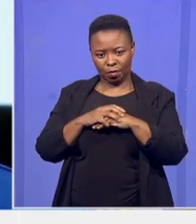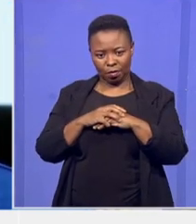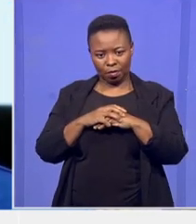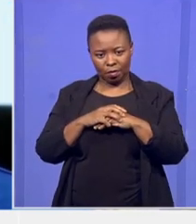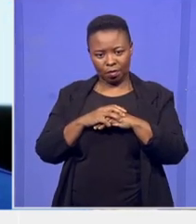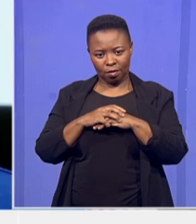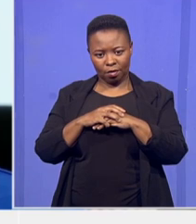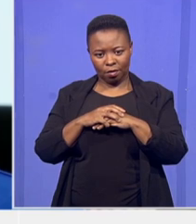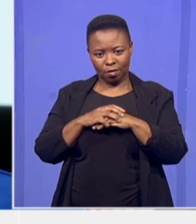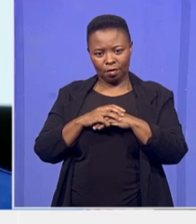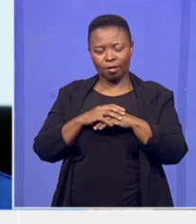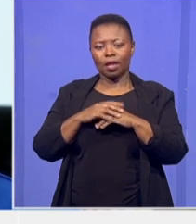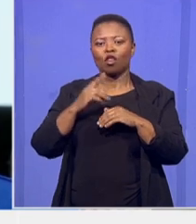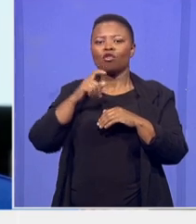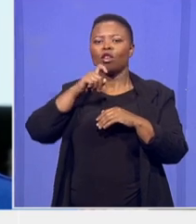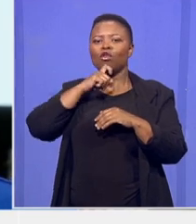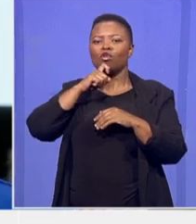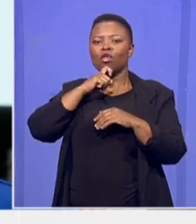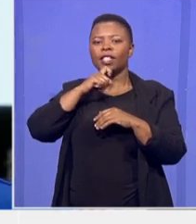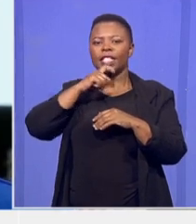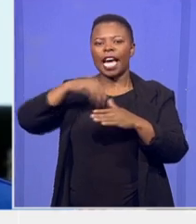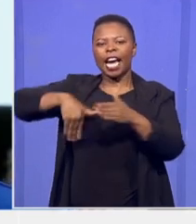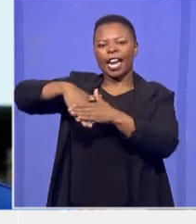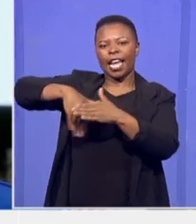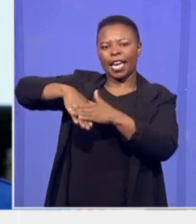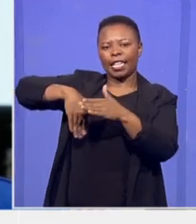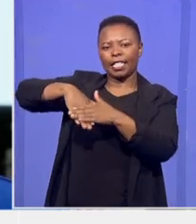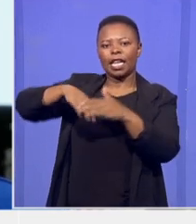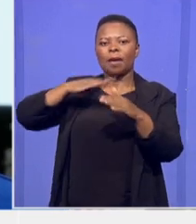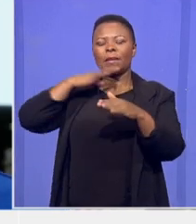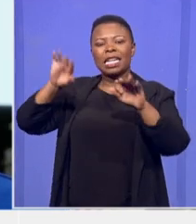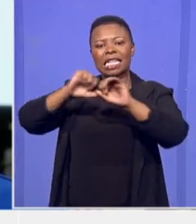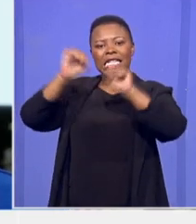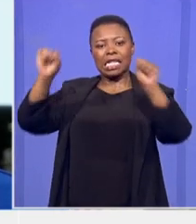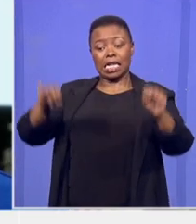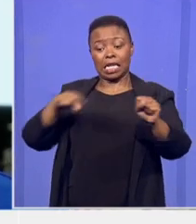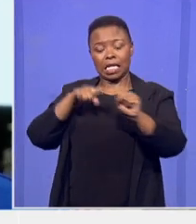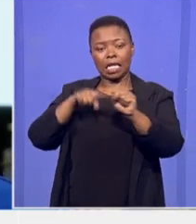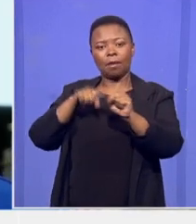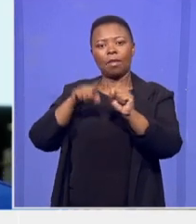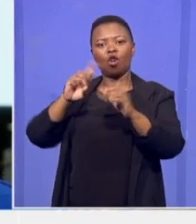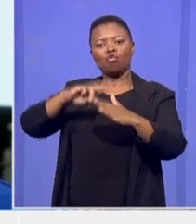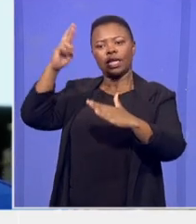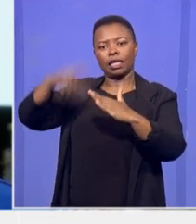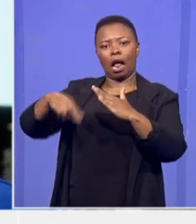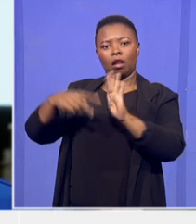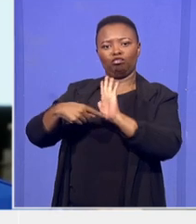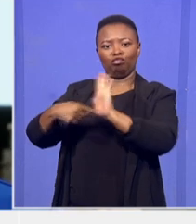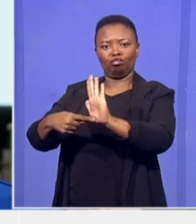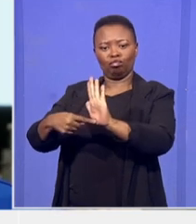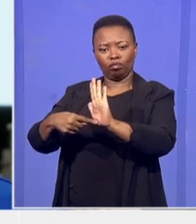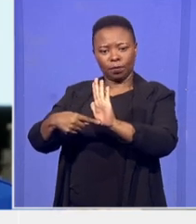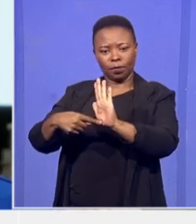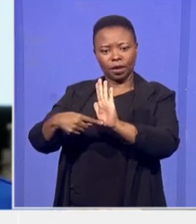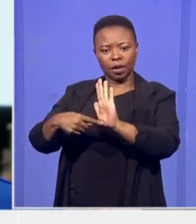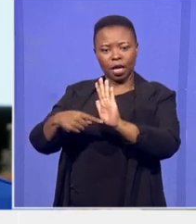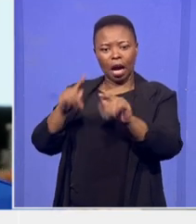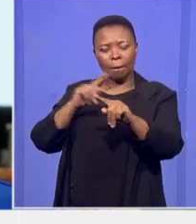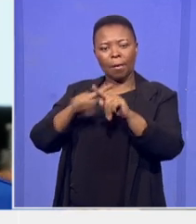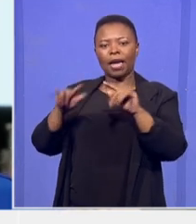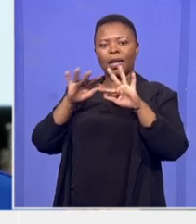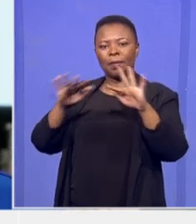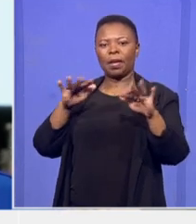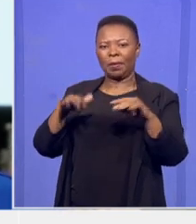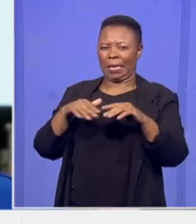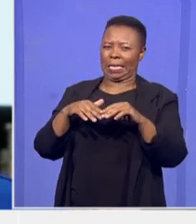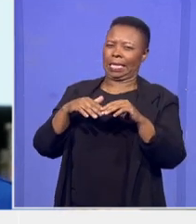which they use in cricket. It's a system that produces a result which sometimes people are not convinced